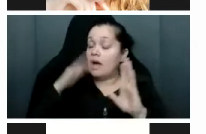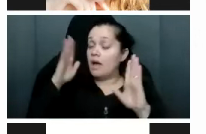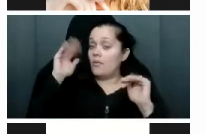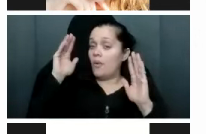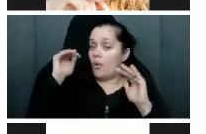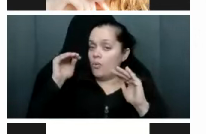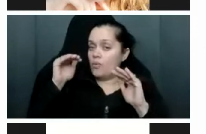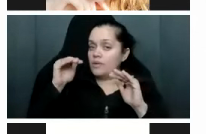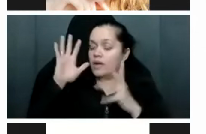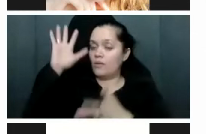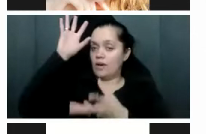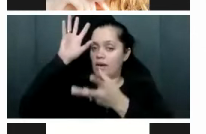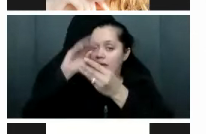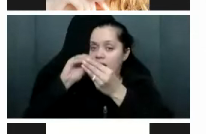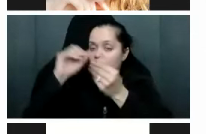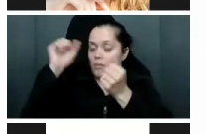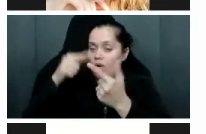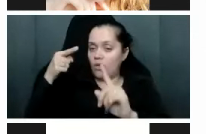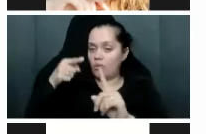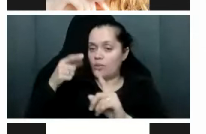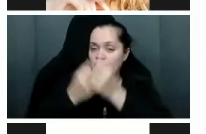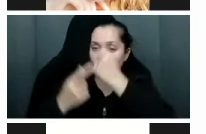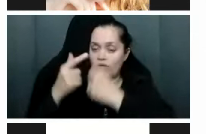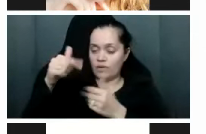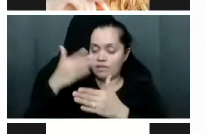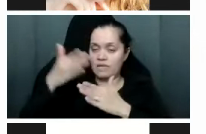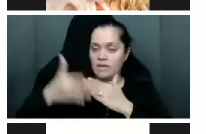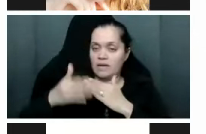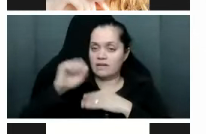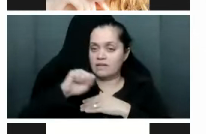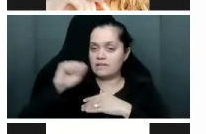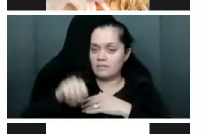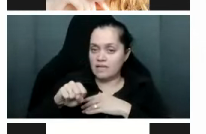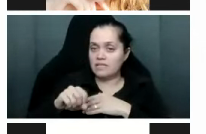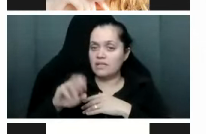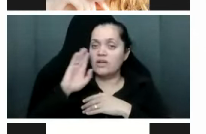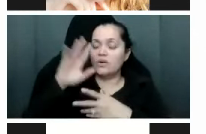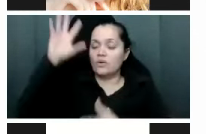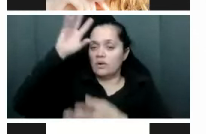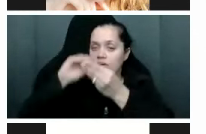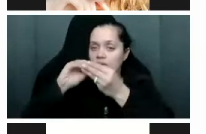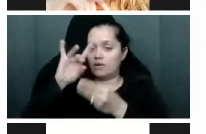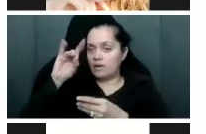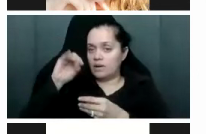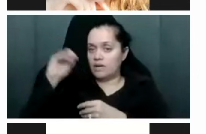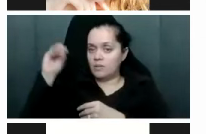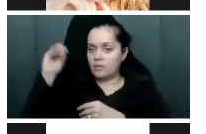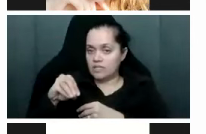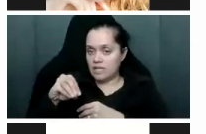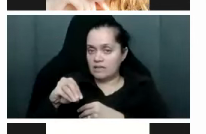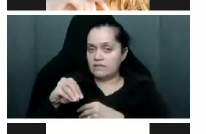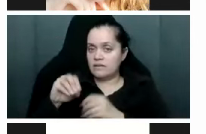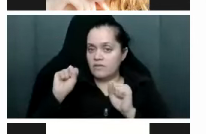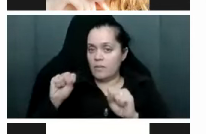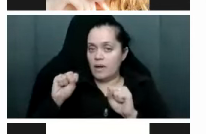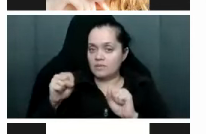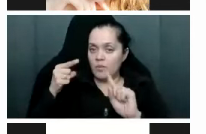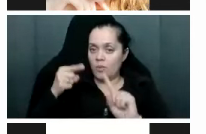when I add up all the points for everyone at the end of the semester, that would reach 80% of the possible